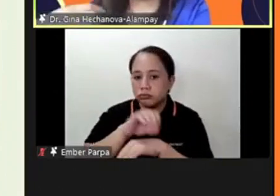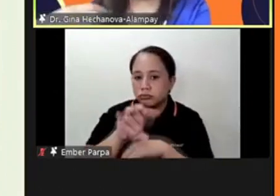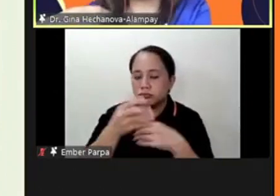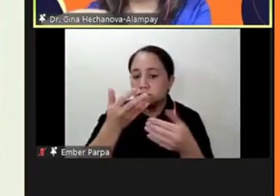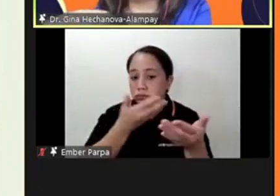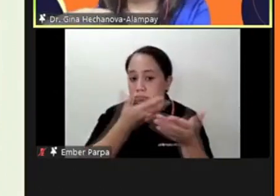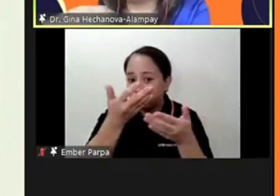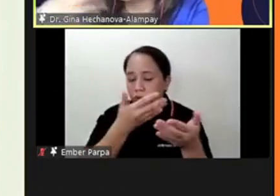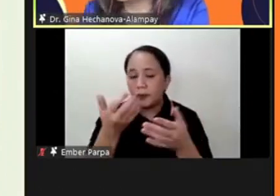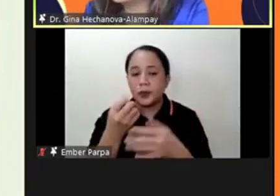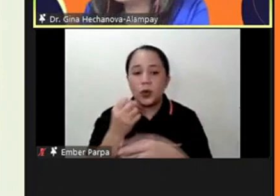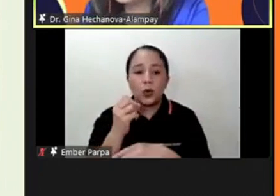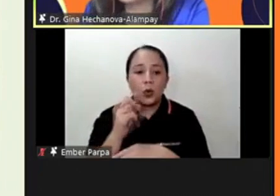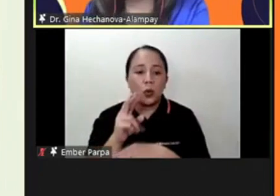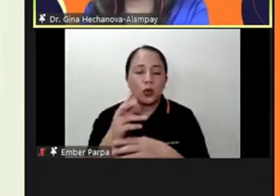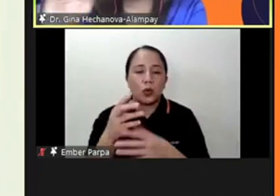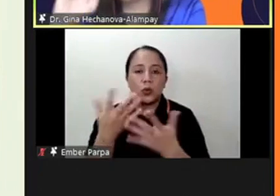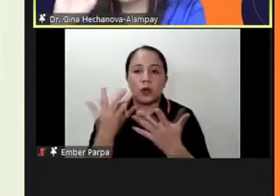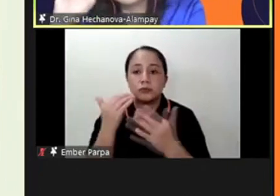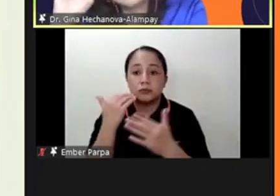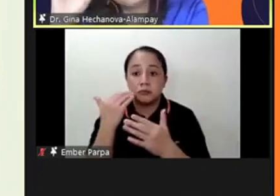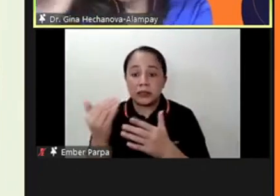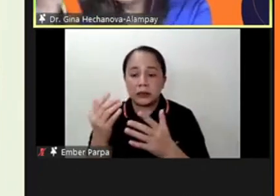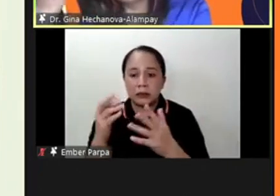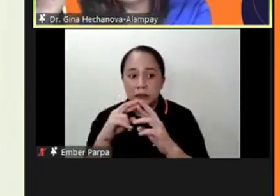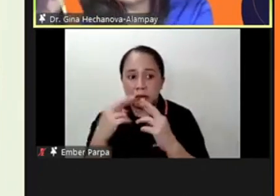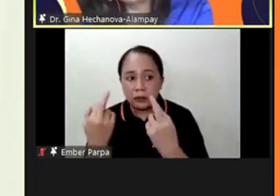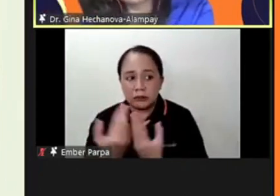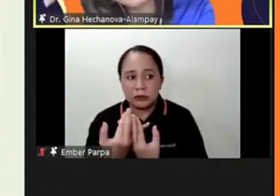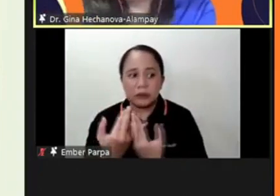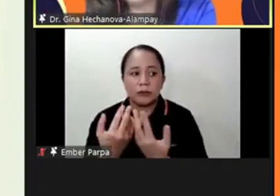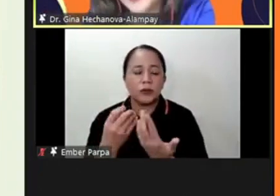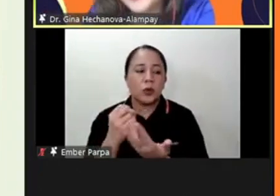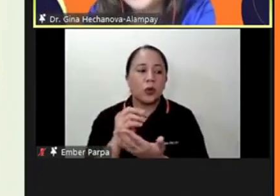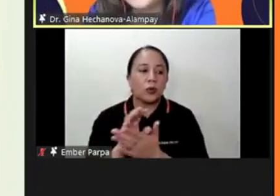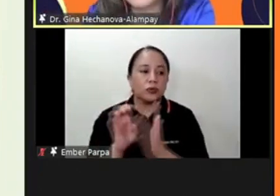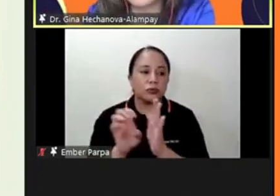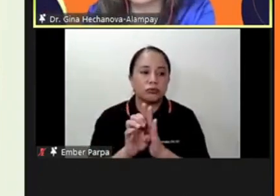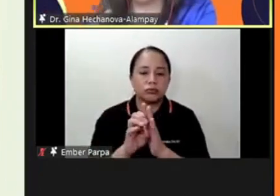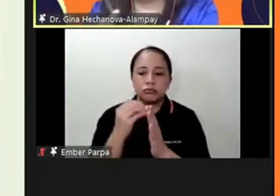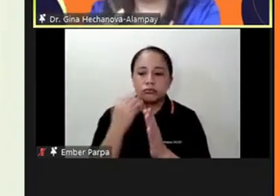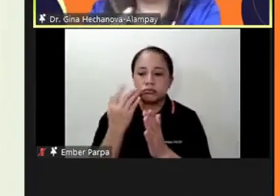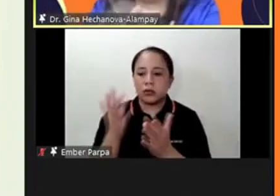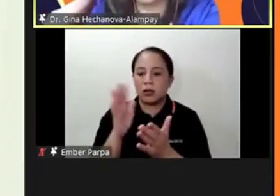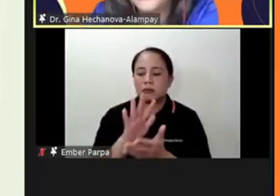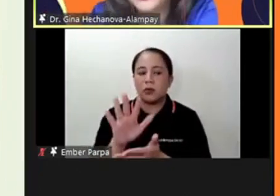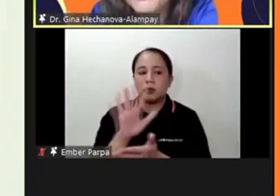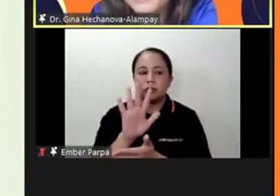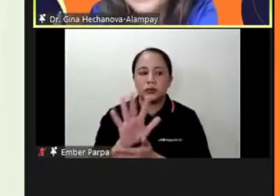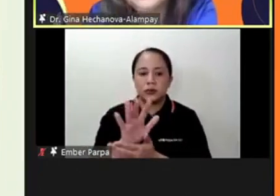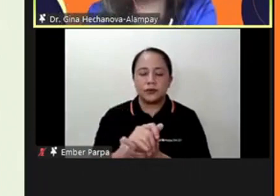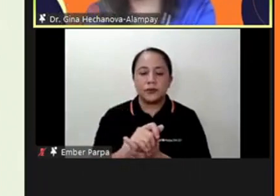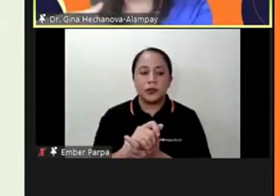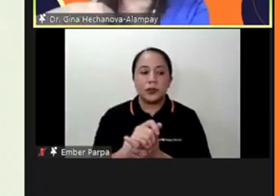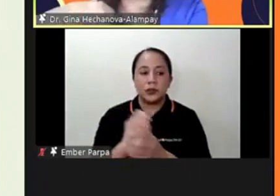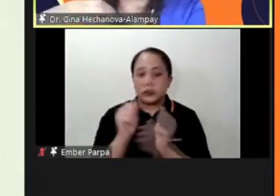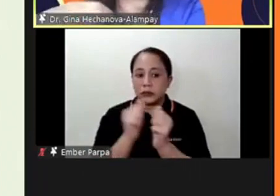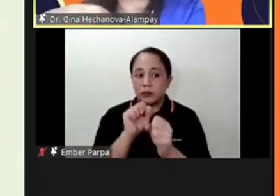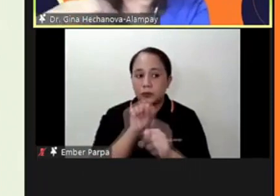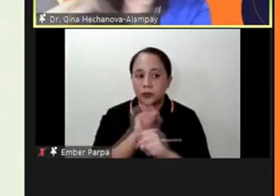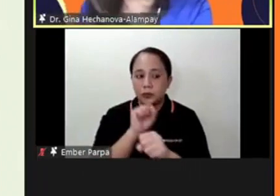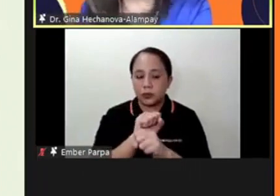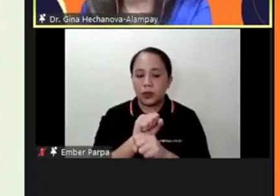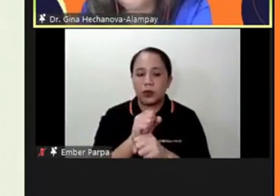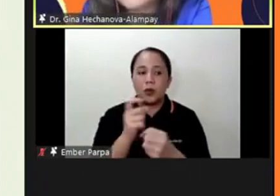For example, those who have lost loved ones, or for example, somebody died among your colleagues. Sometimes